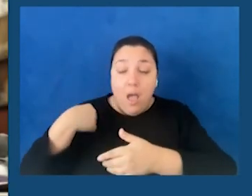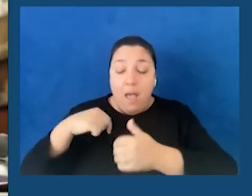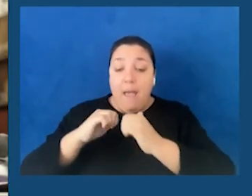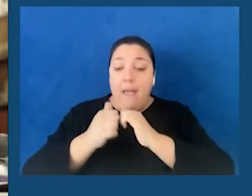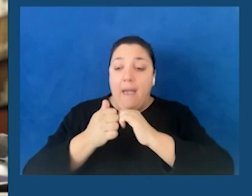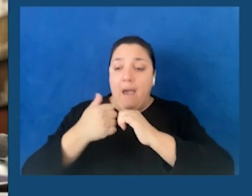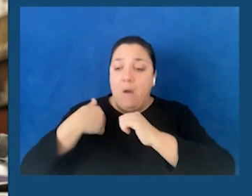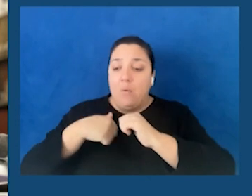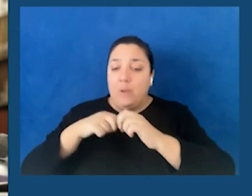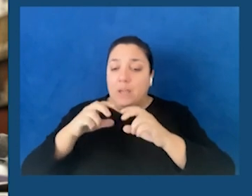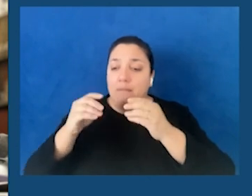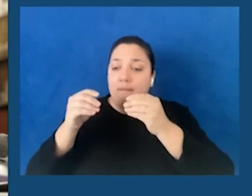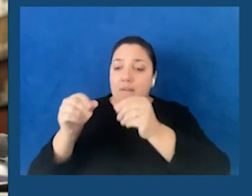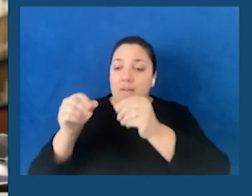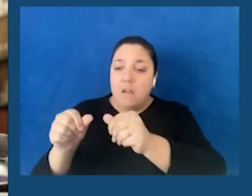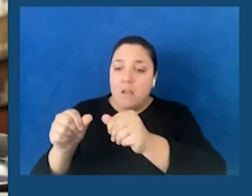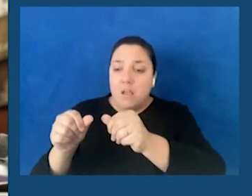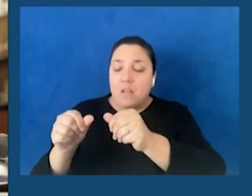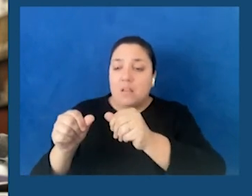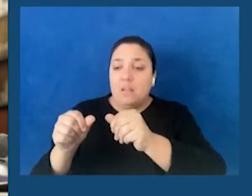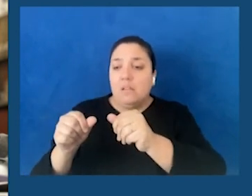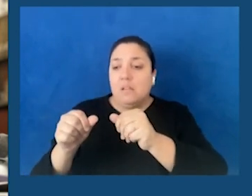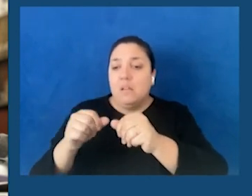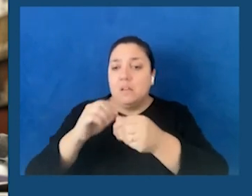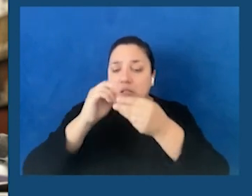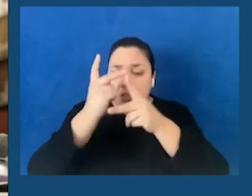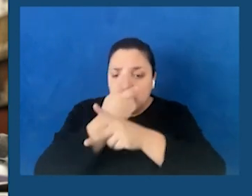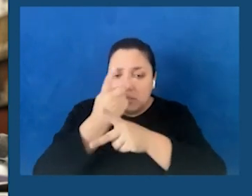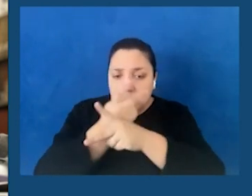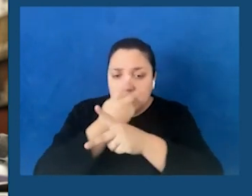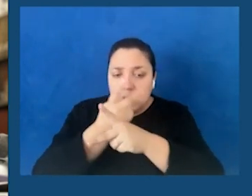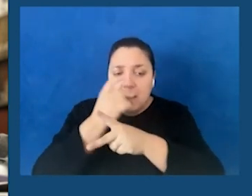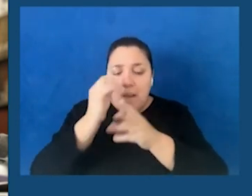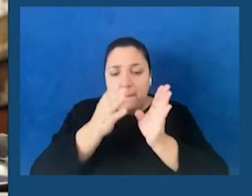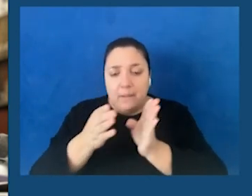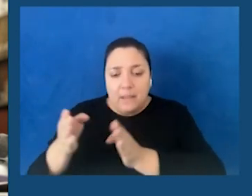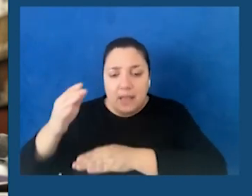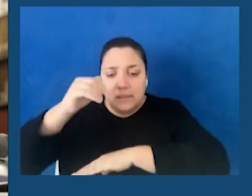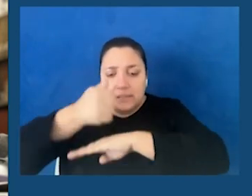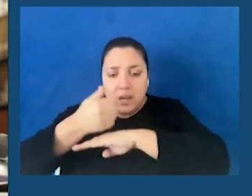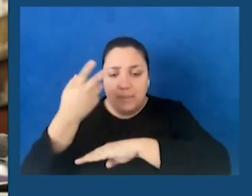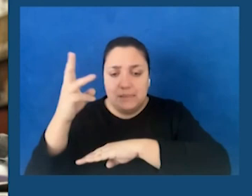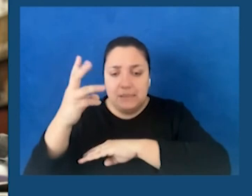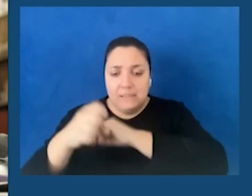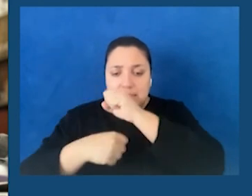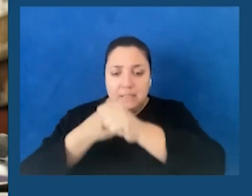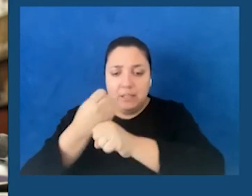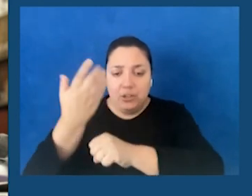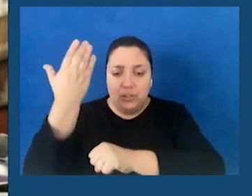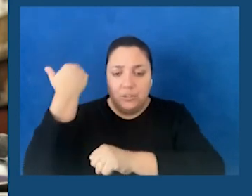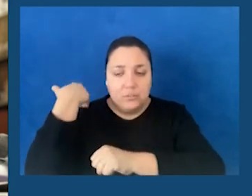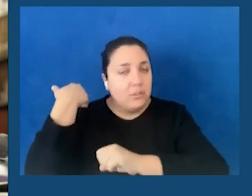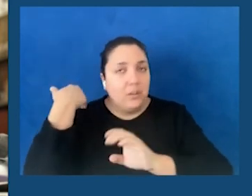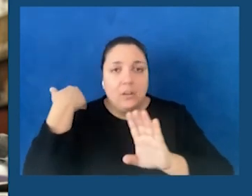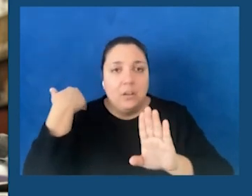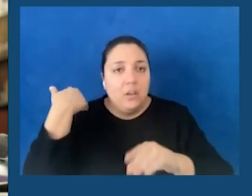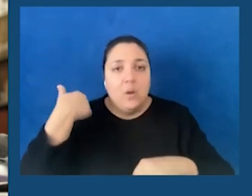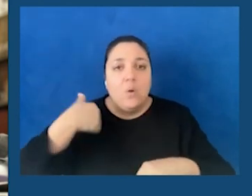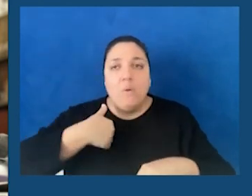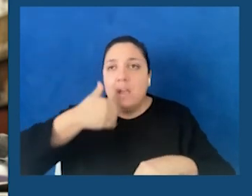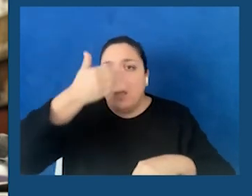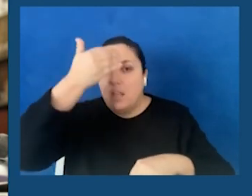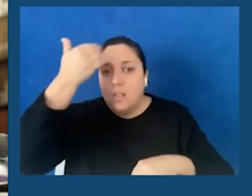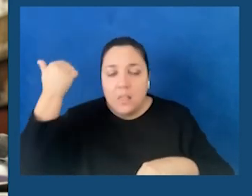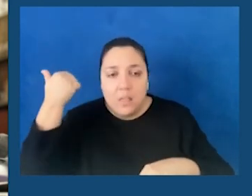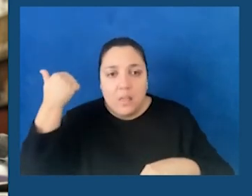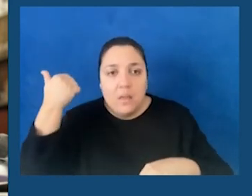on a plan that was put in place over 16 years ago, not accounting for population decline or shifts,